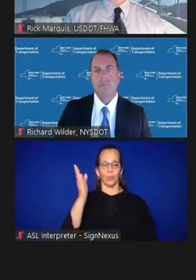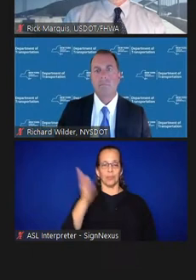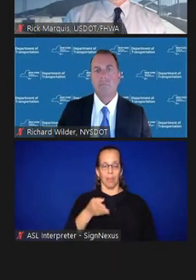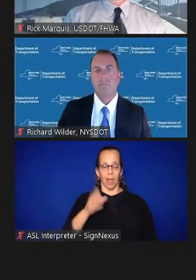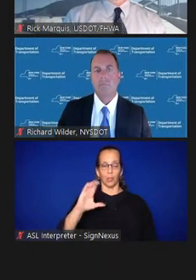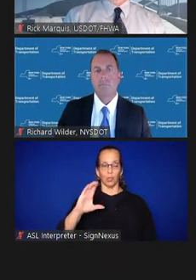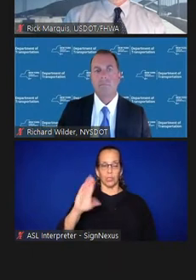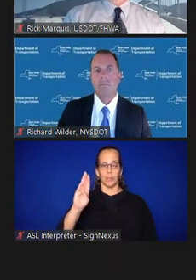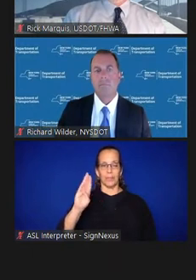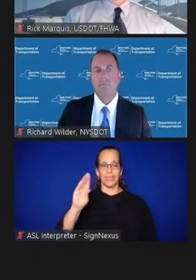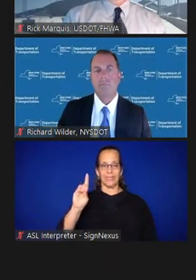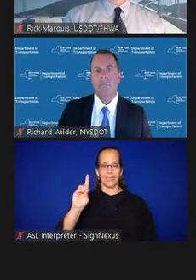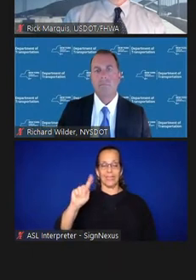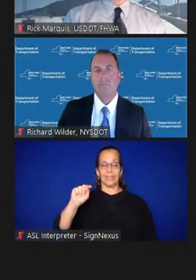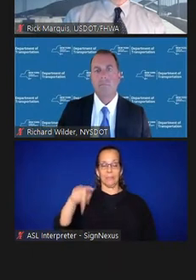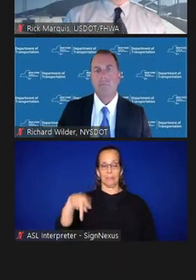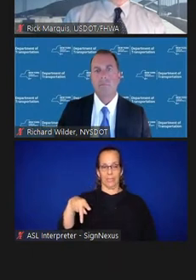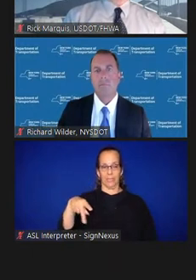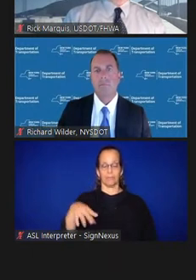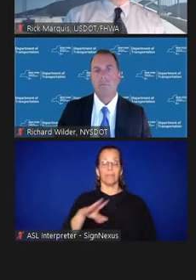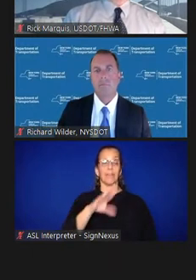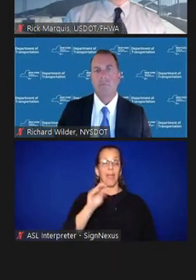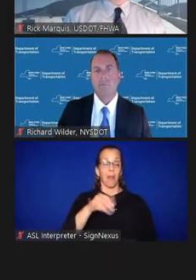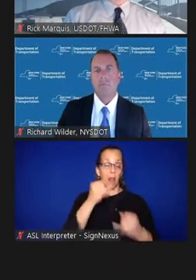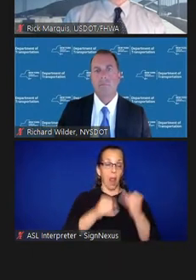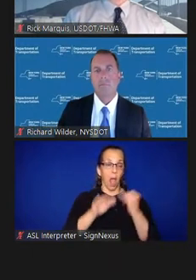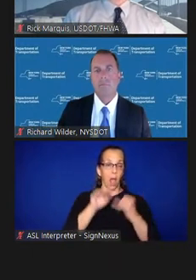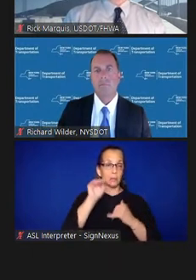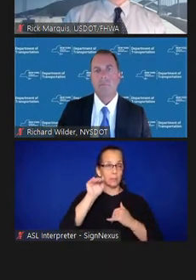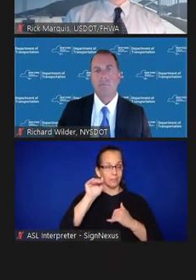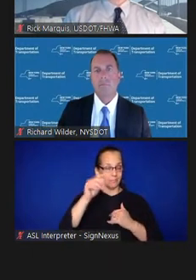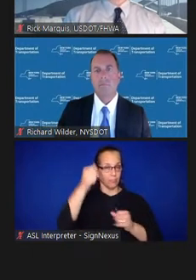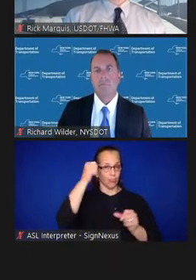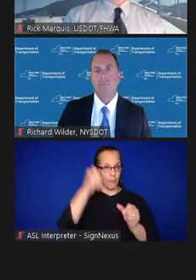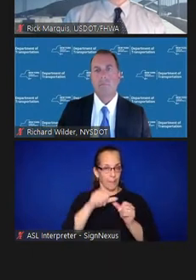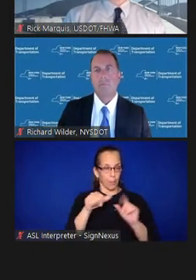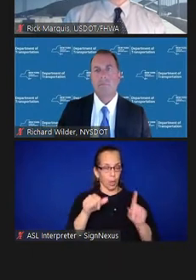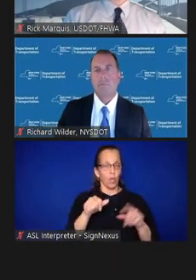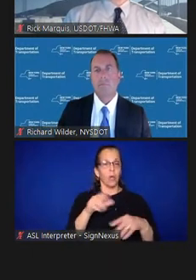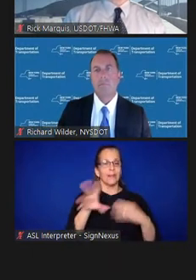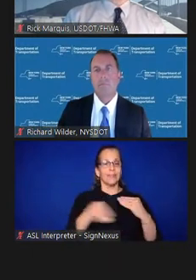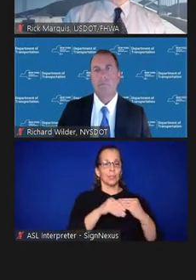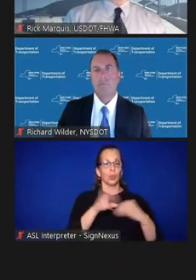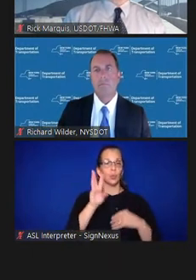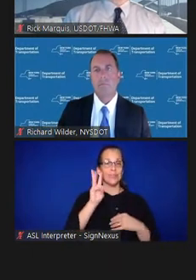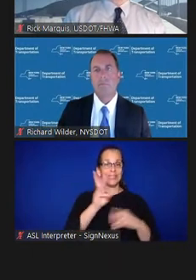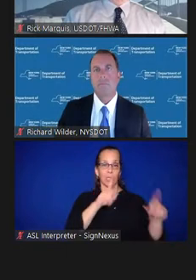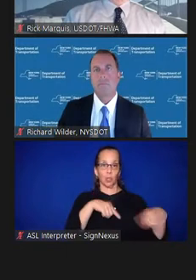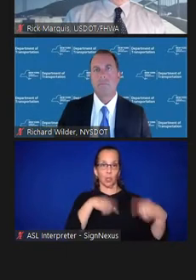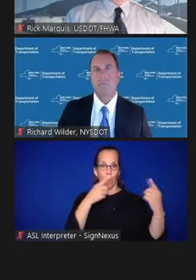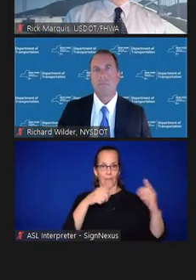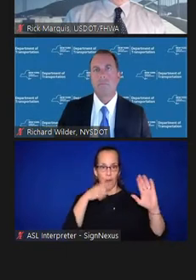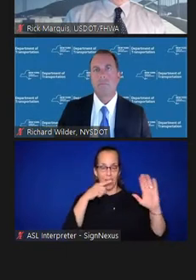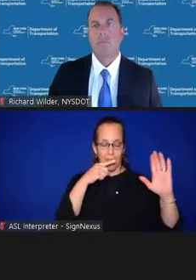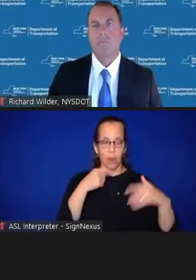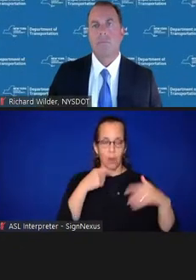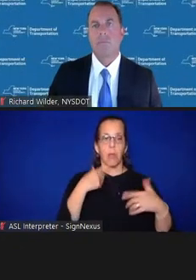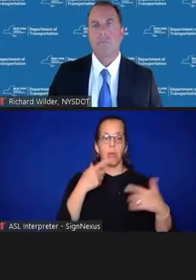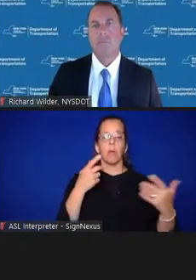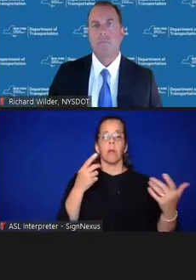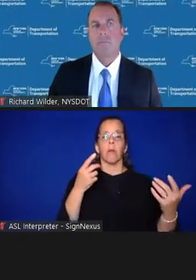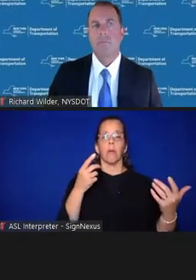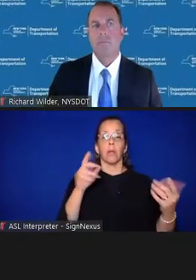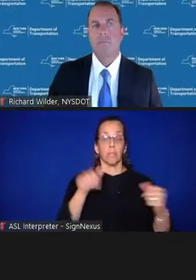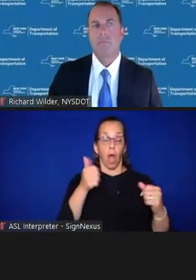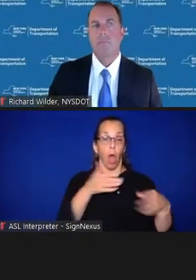as a final reminder in addition to the six virtual public hearings that have been held there are several other ways you can provide comments on the